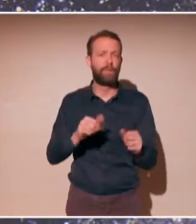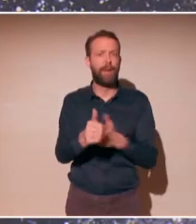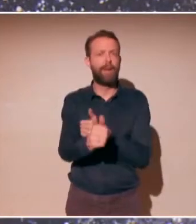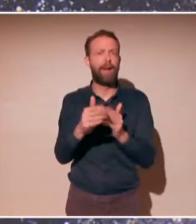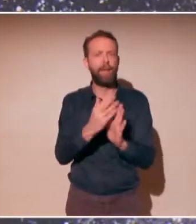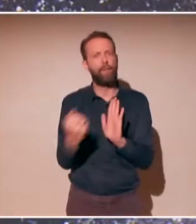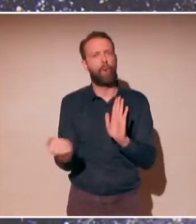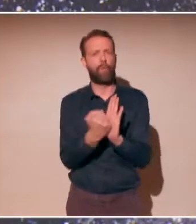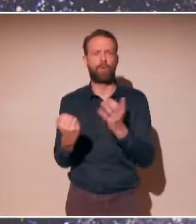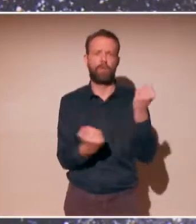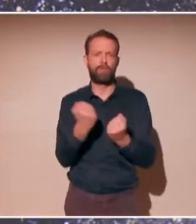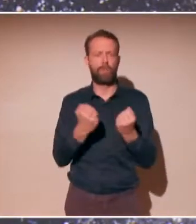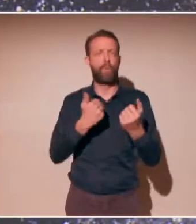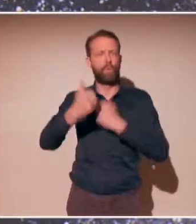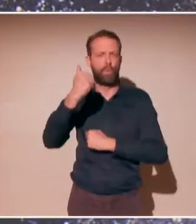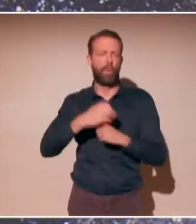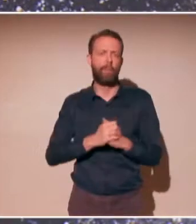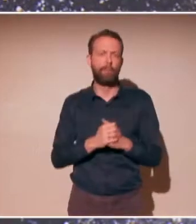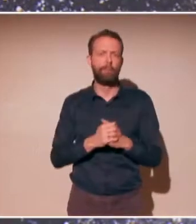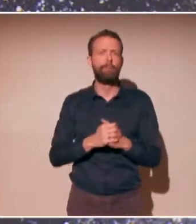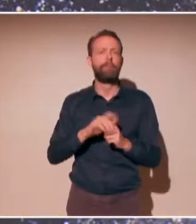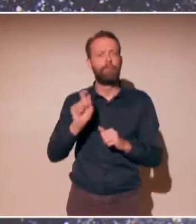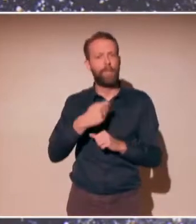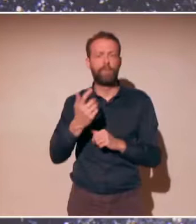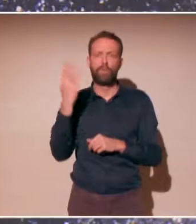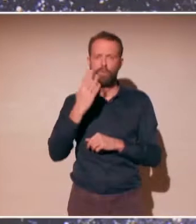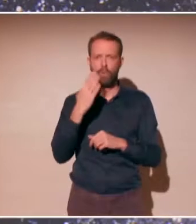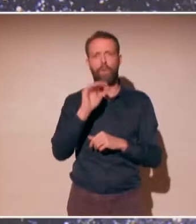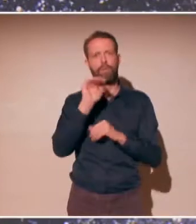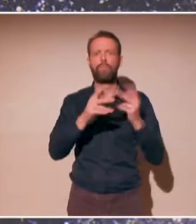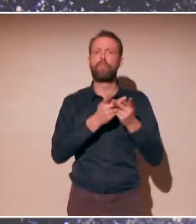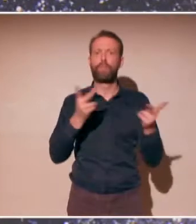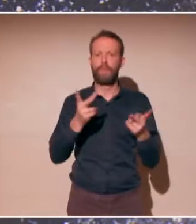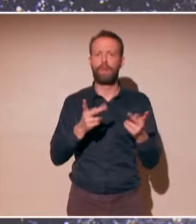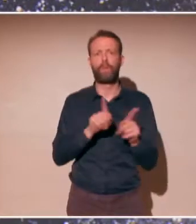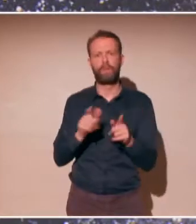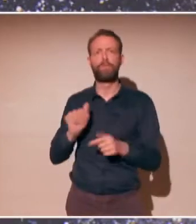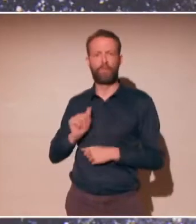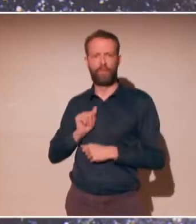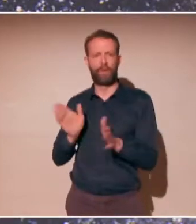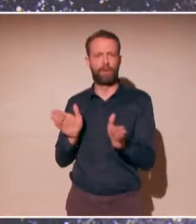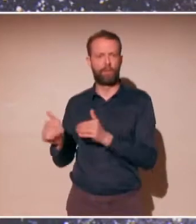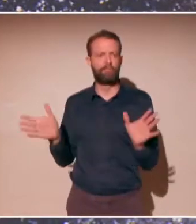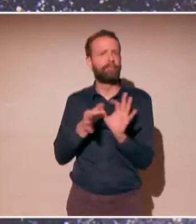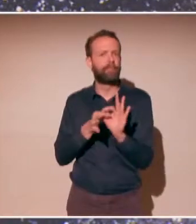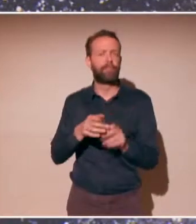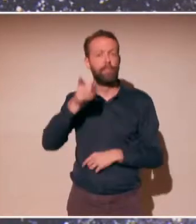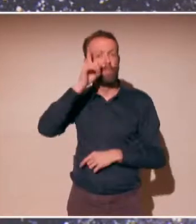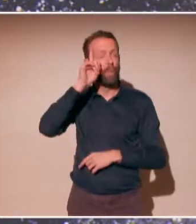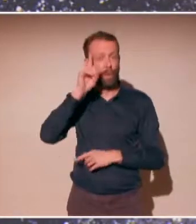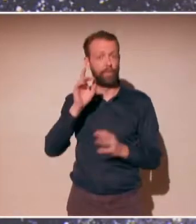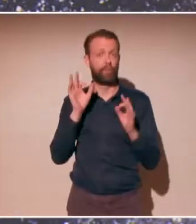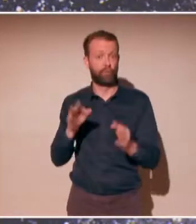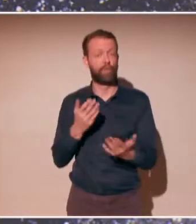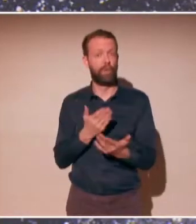wish to start as soon as possible setting the certification for self-driving cars for both the private